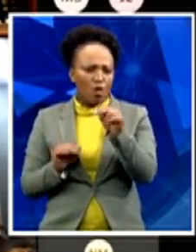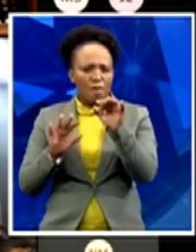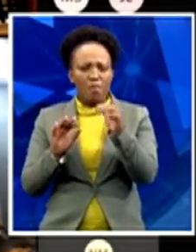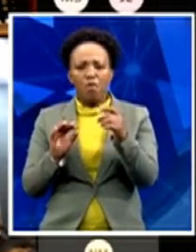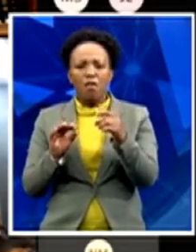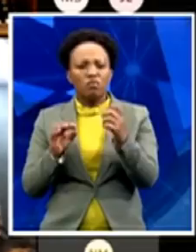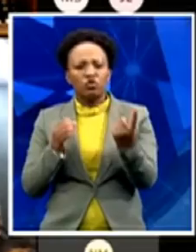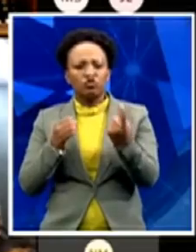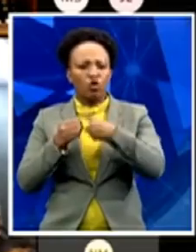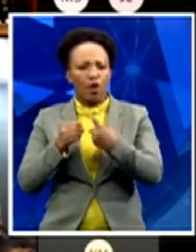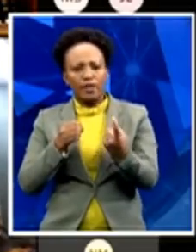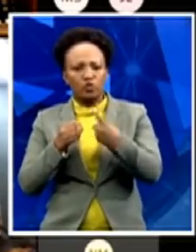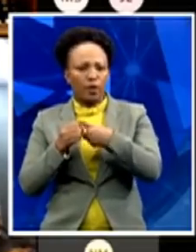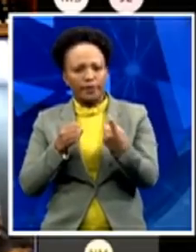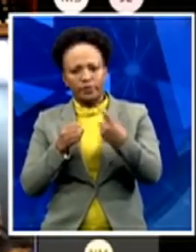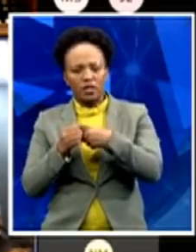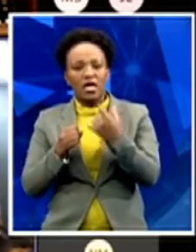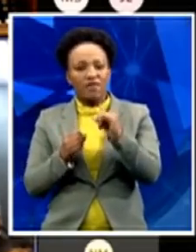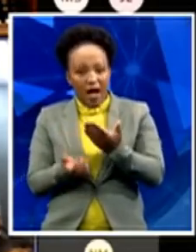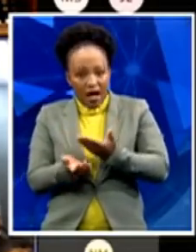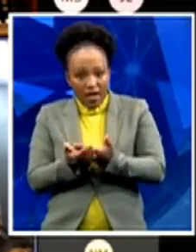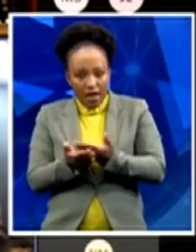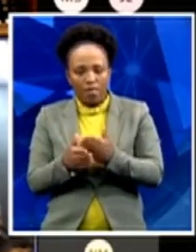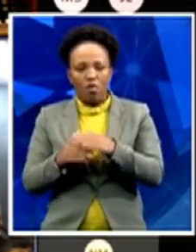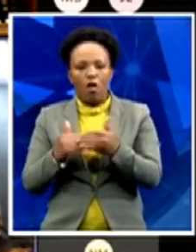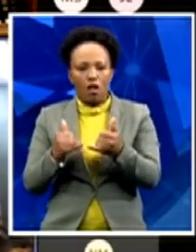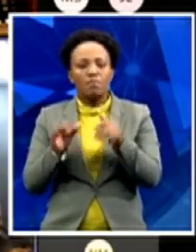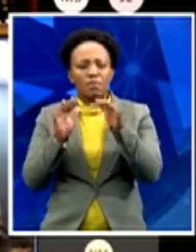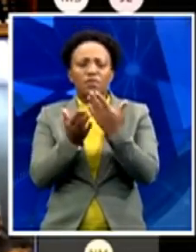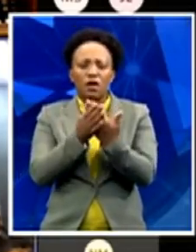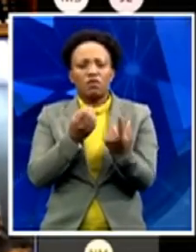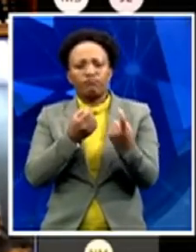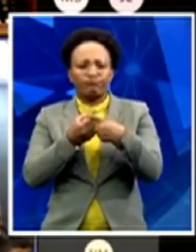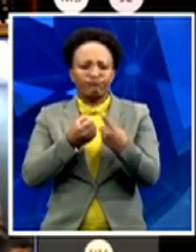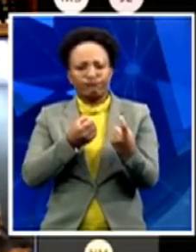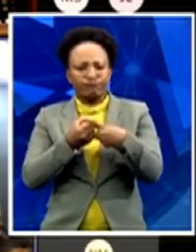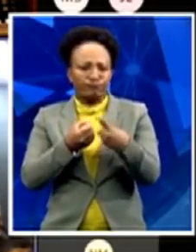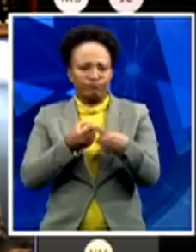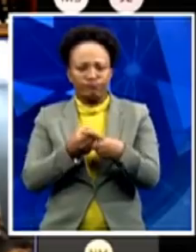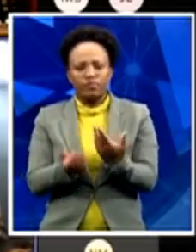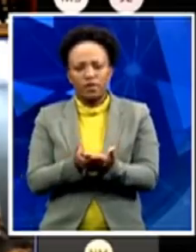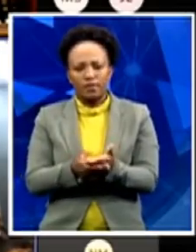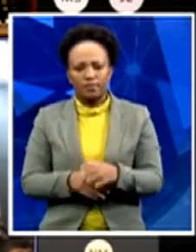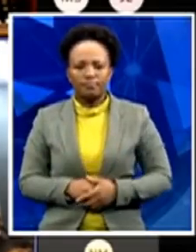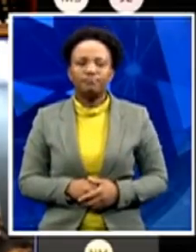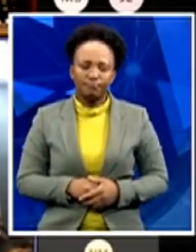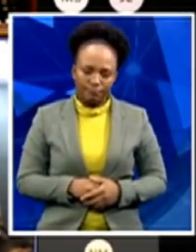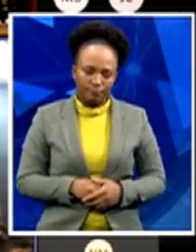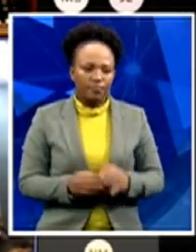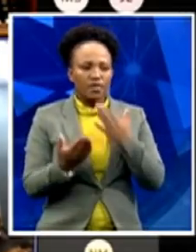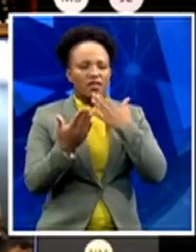the platform, people could join. Thank you. We're indebted to the court, yes. In fact, the permission was